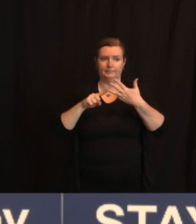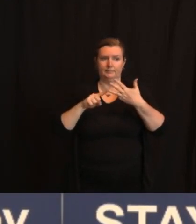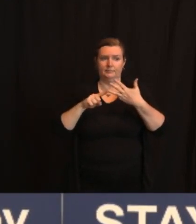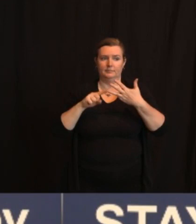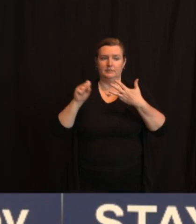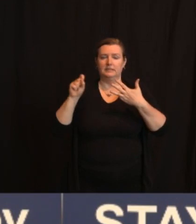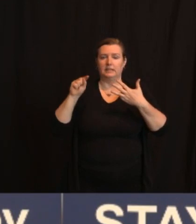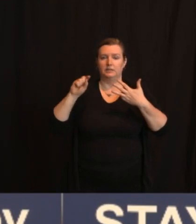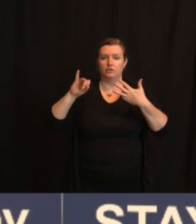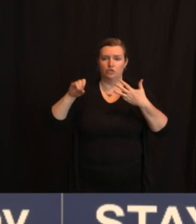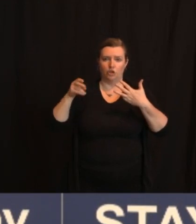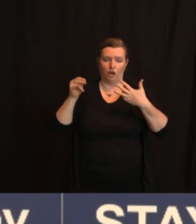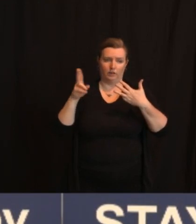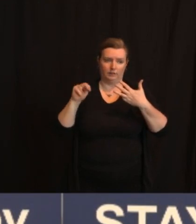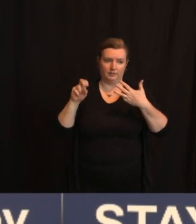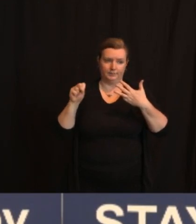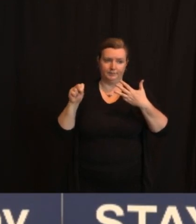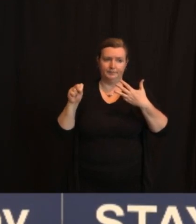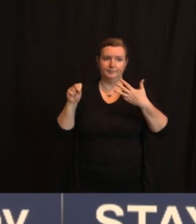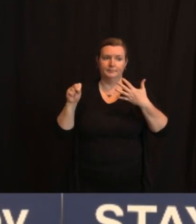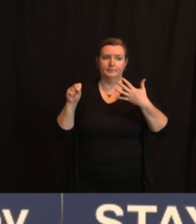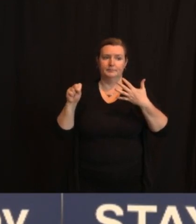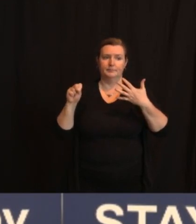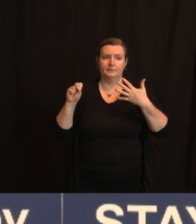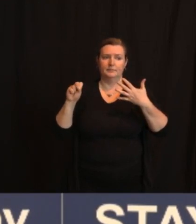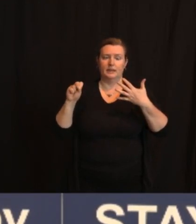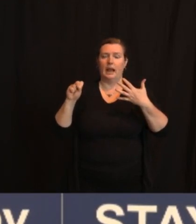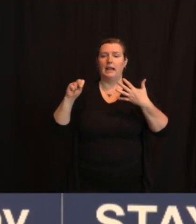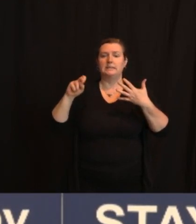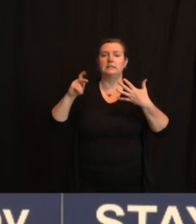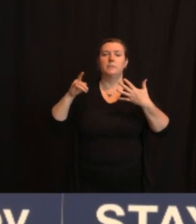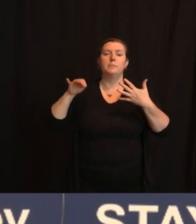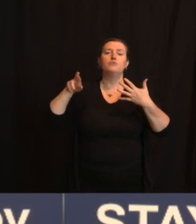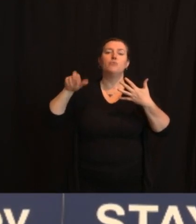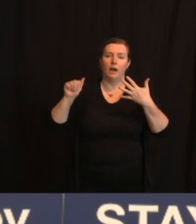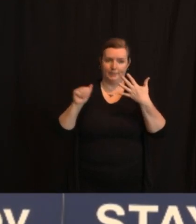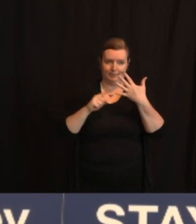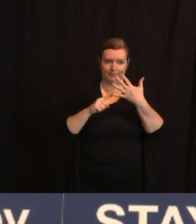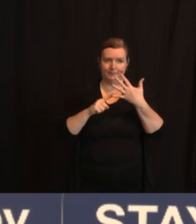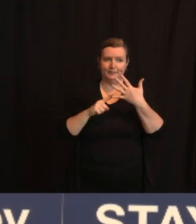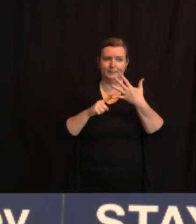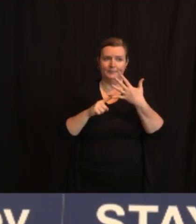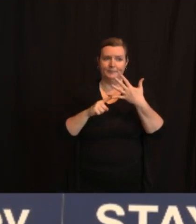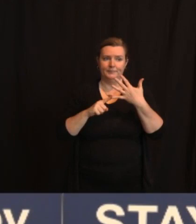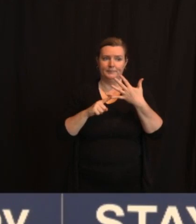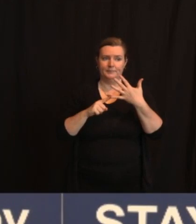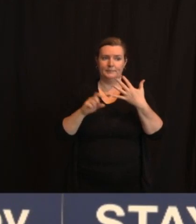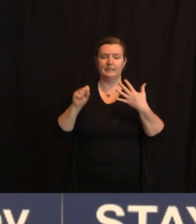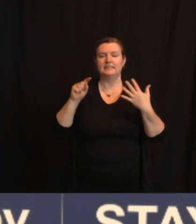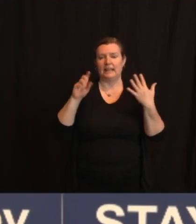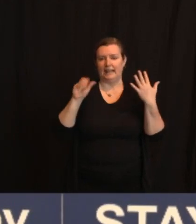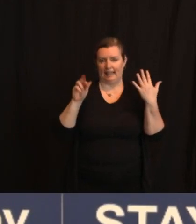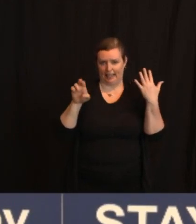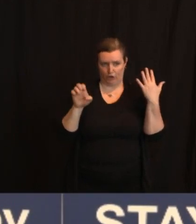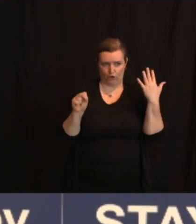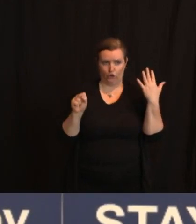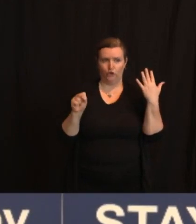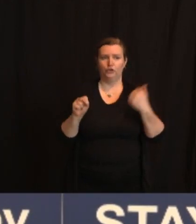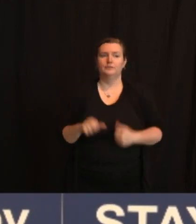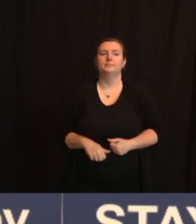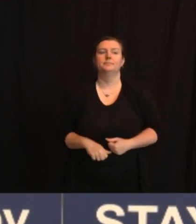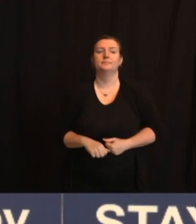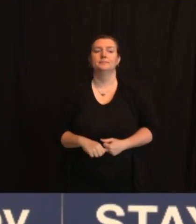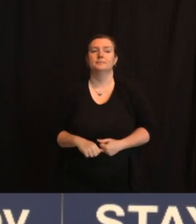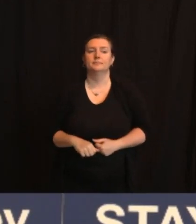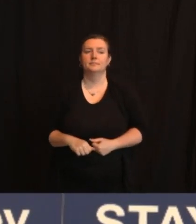St. Clair's and St. Clair's Health System. We have also been working to increase personal protective equipment